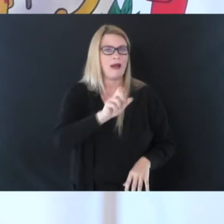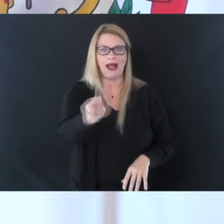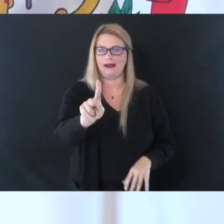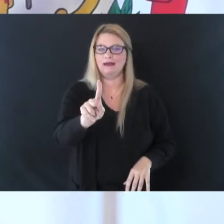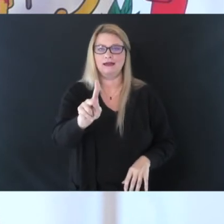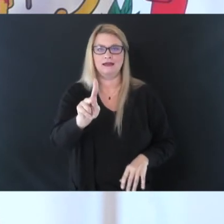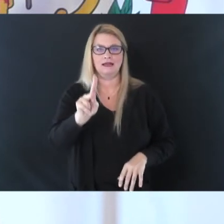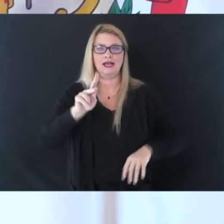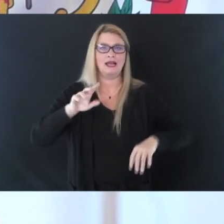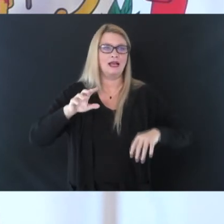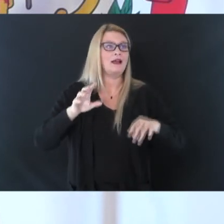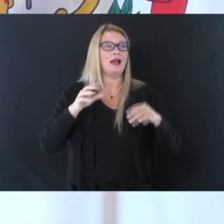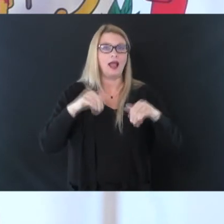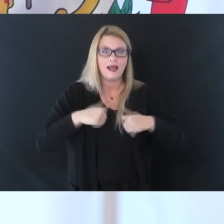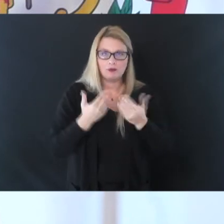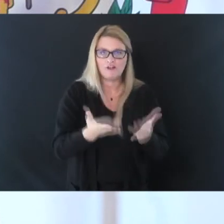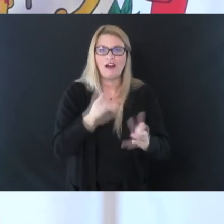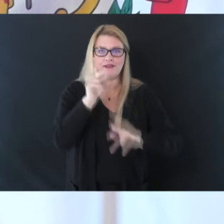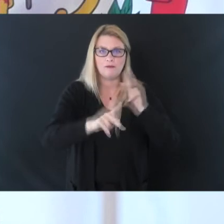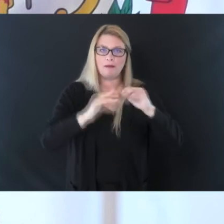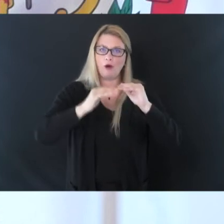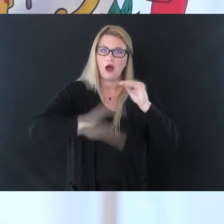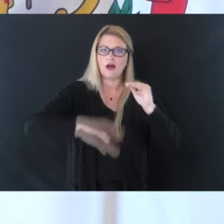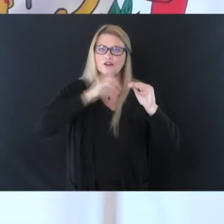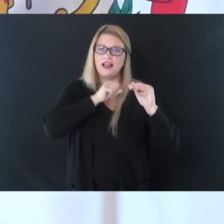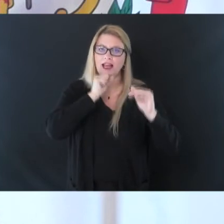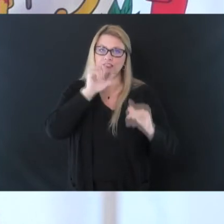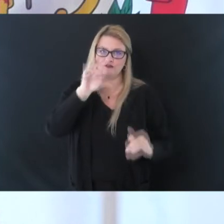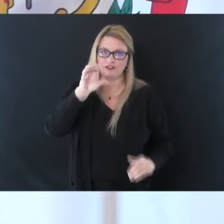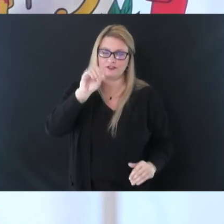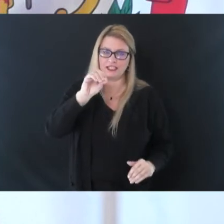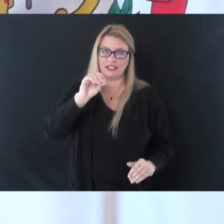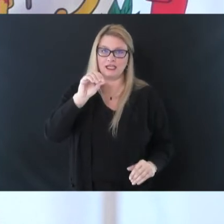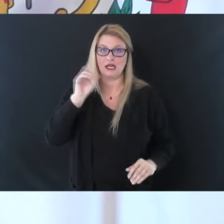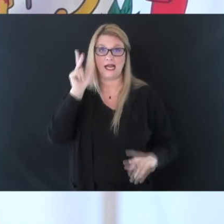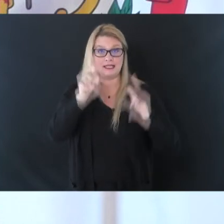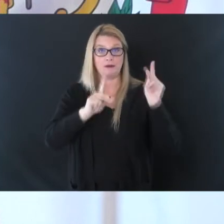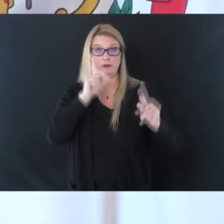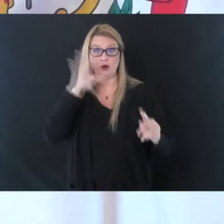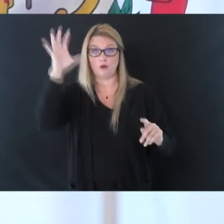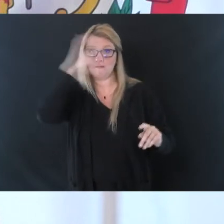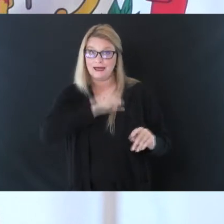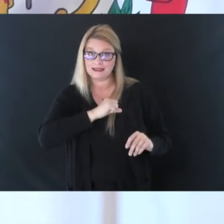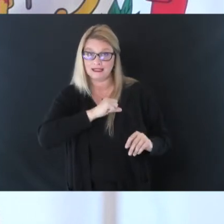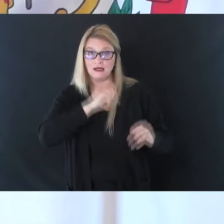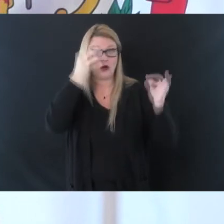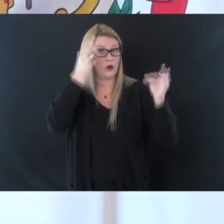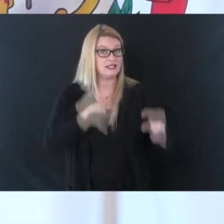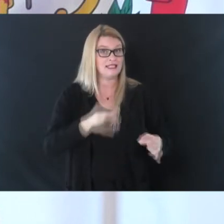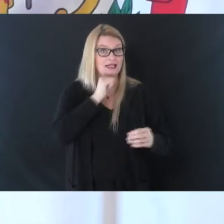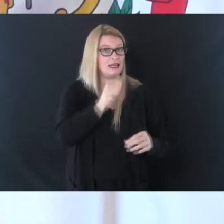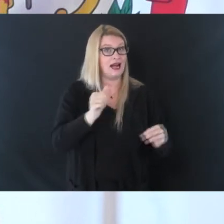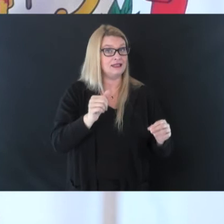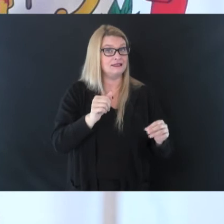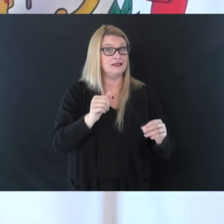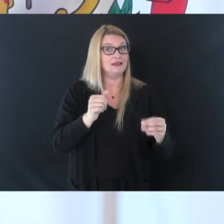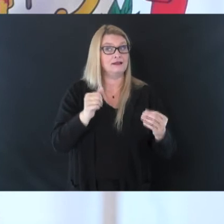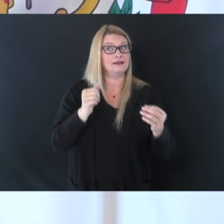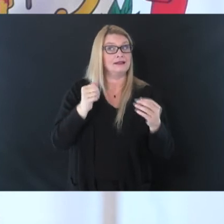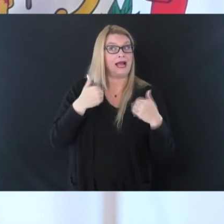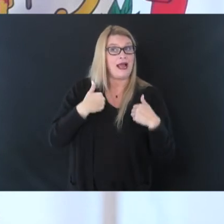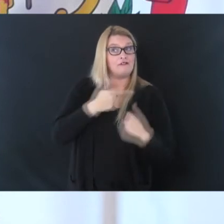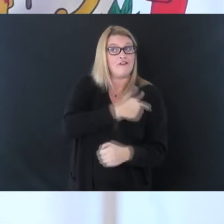get the people that are under 50 as well as the people that missed it or decided not to take it that now want to take it that are older